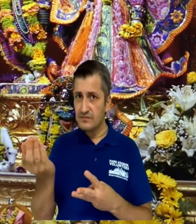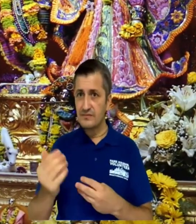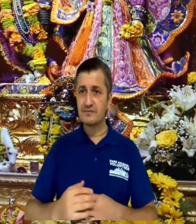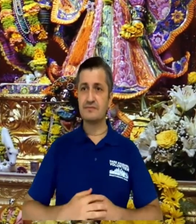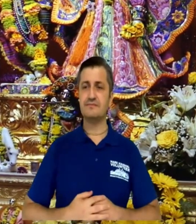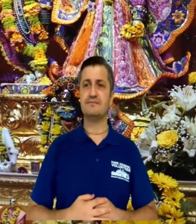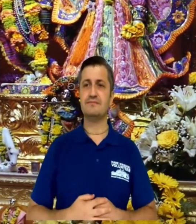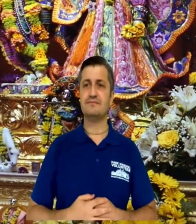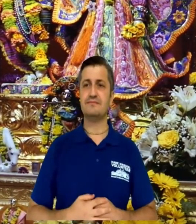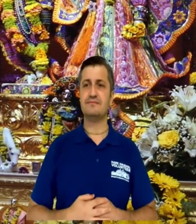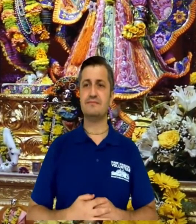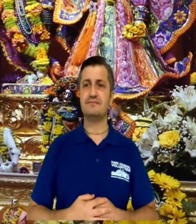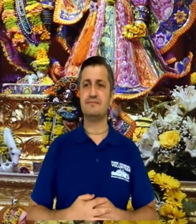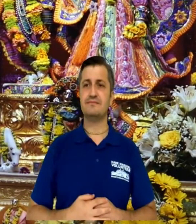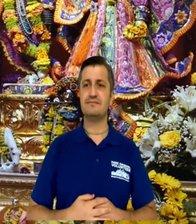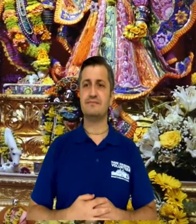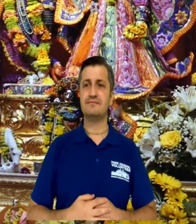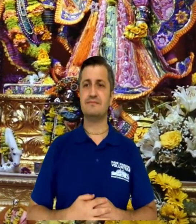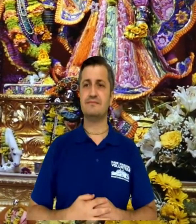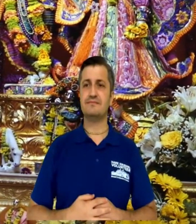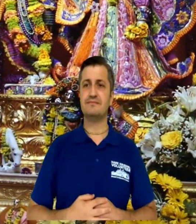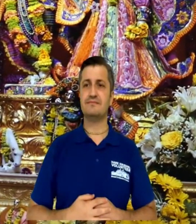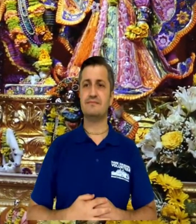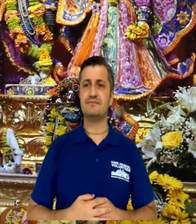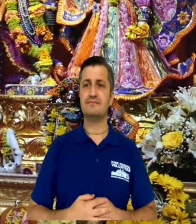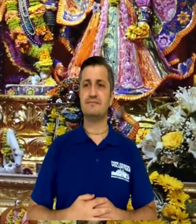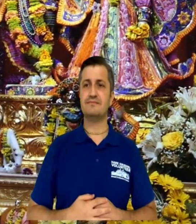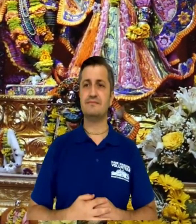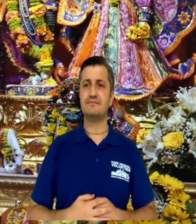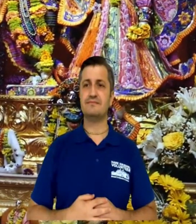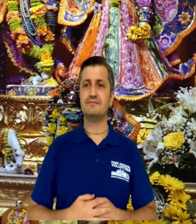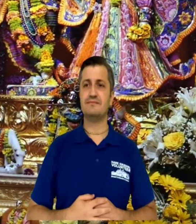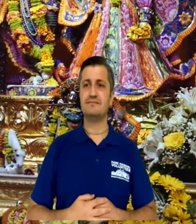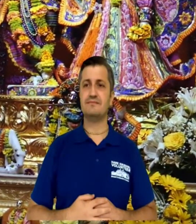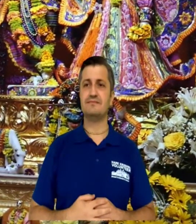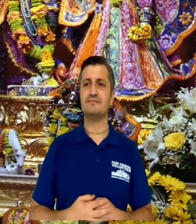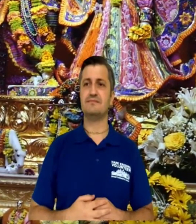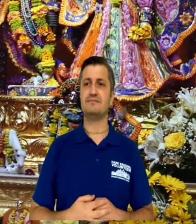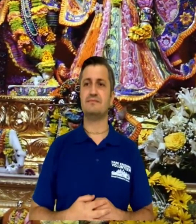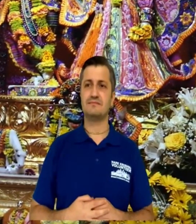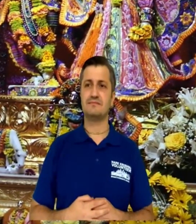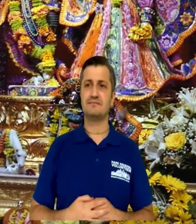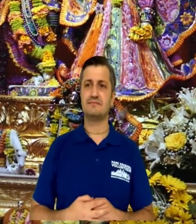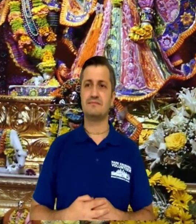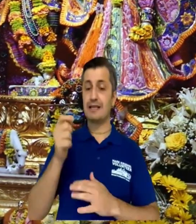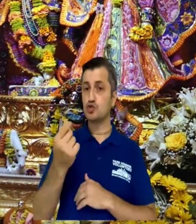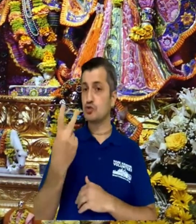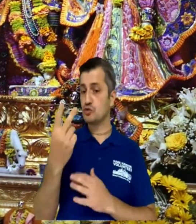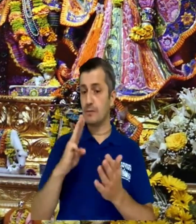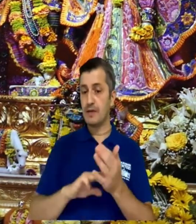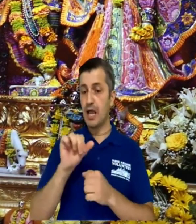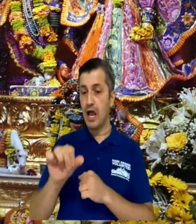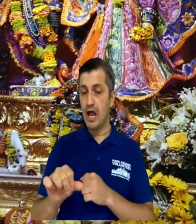No? Okay. So I think the Gaura Arati is going to start in 2 minutes. So please do